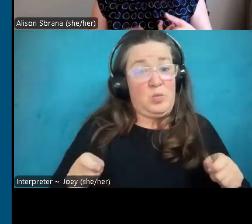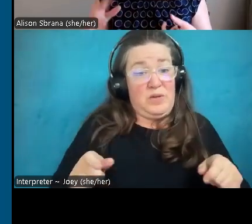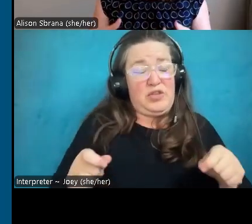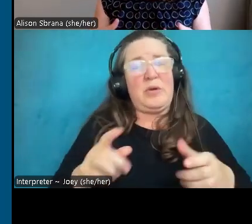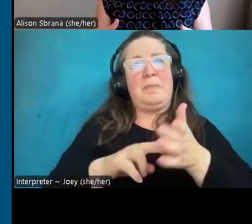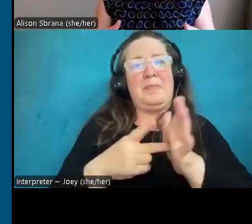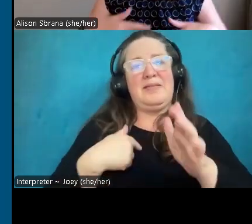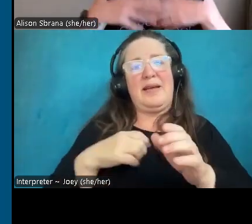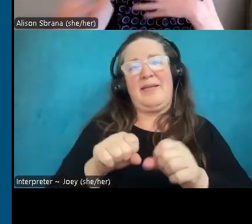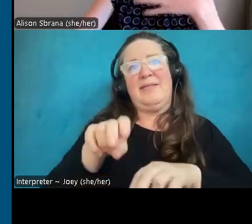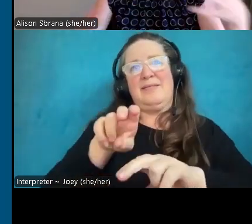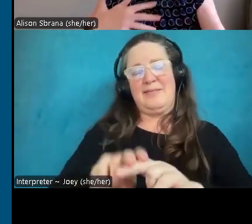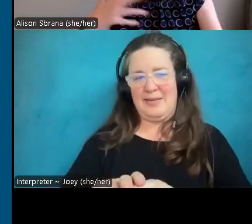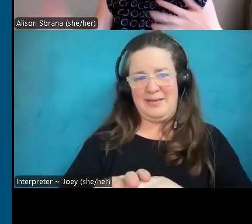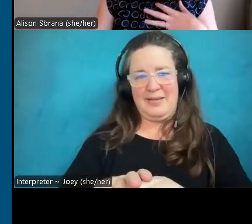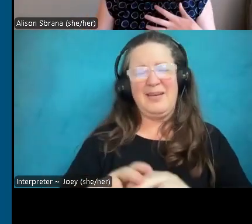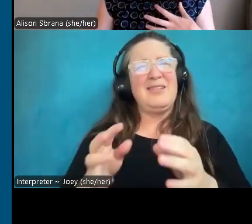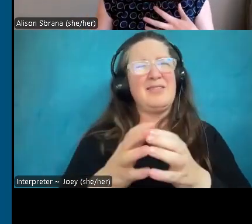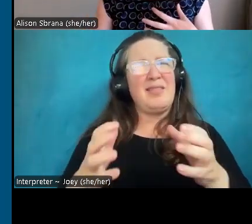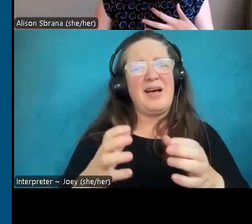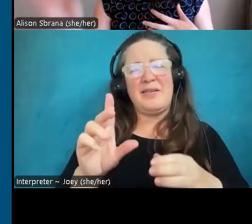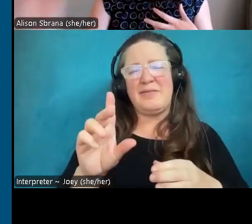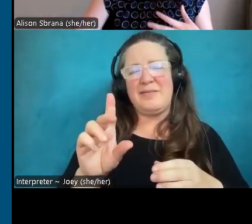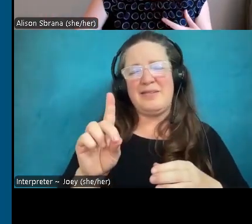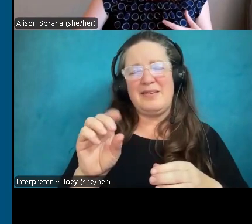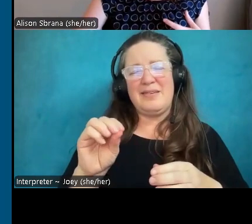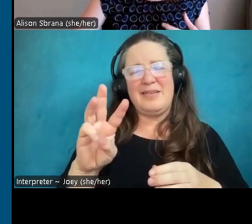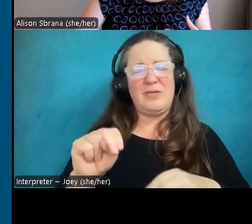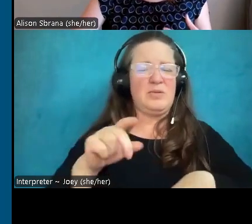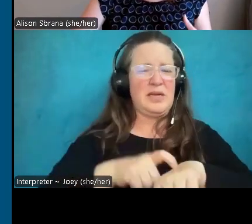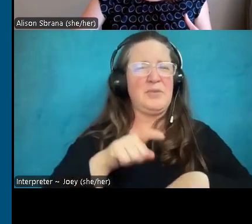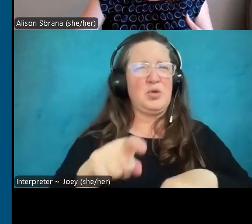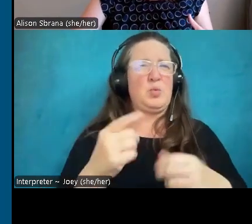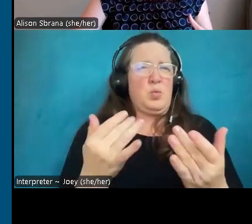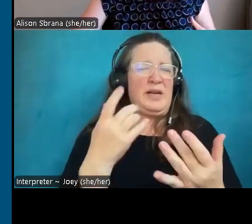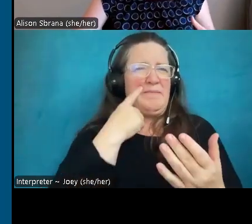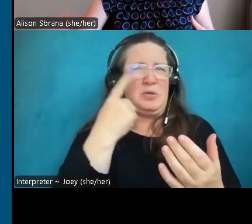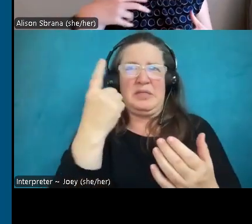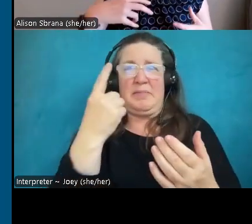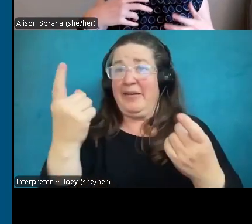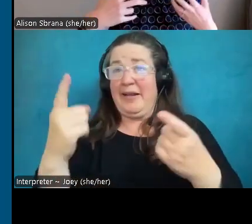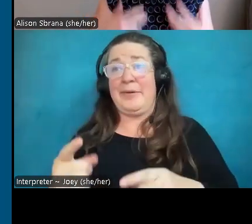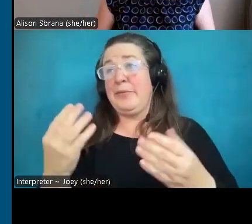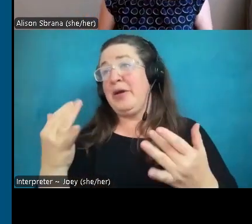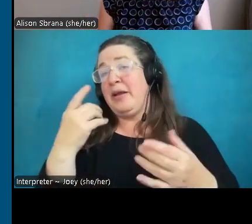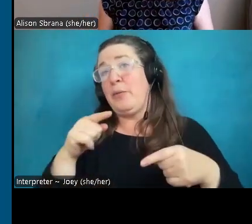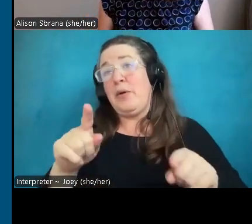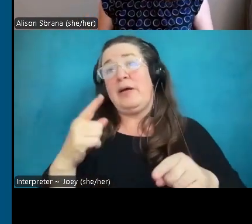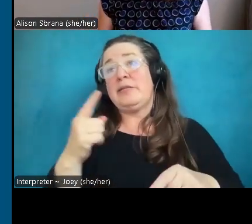a lot of dead time where you're just waiting for other things to happen or somebody else to go chase after a ball. And I